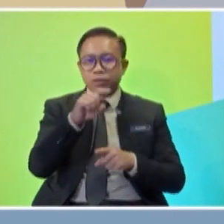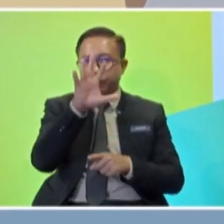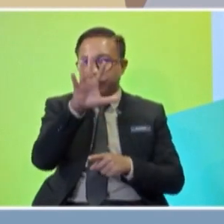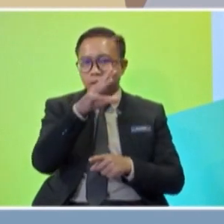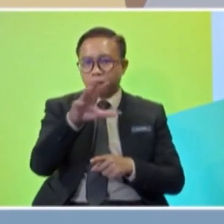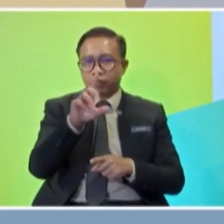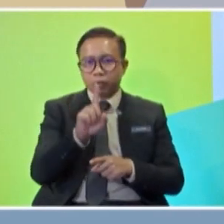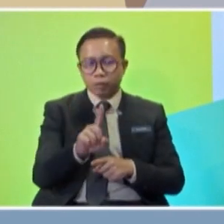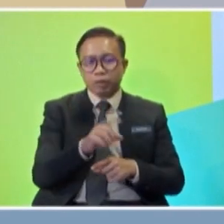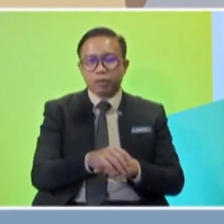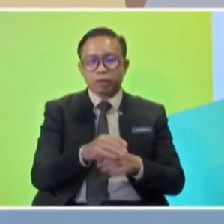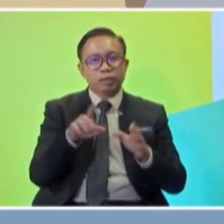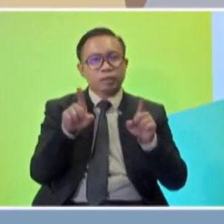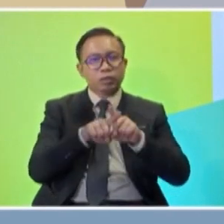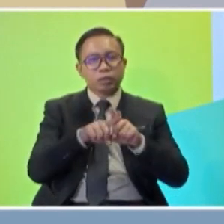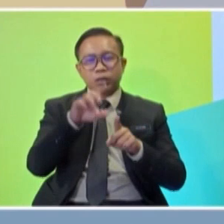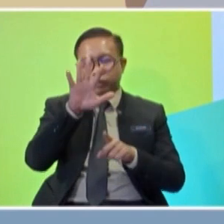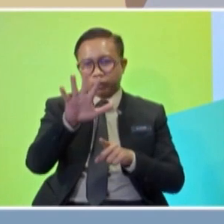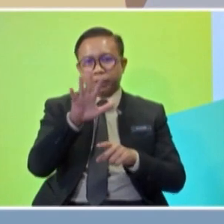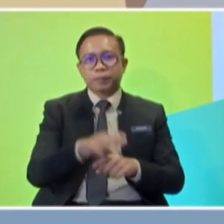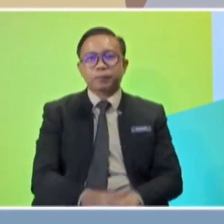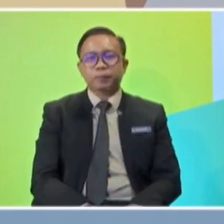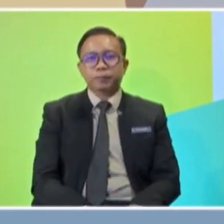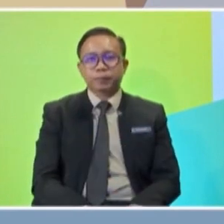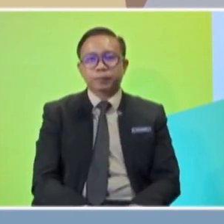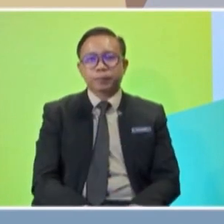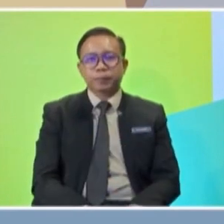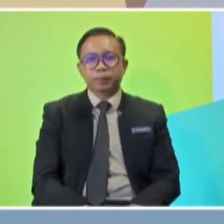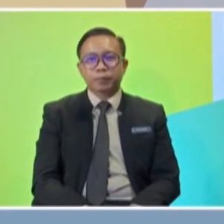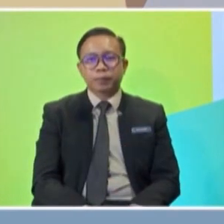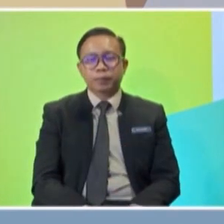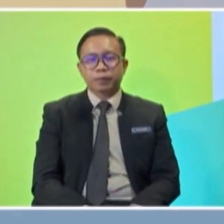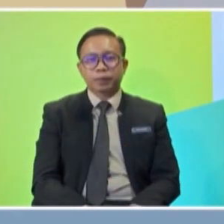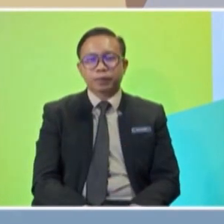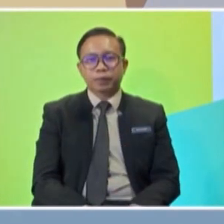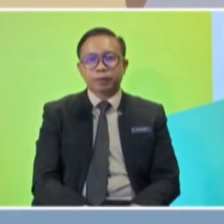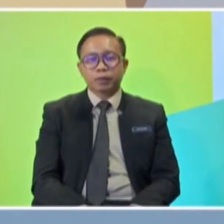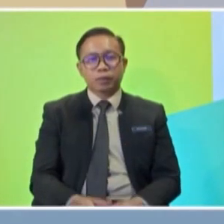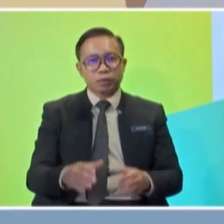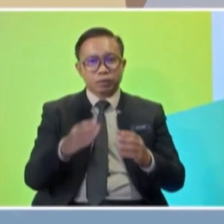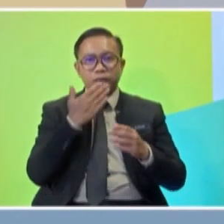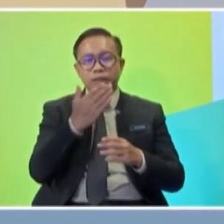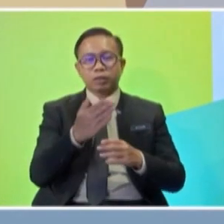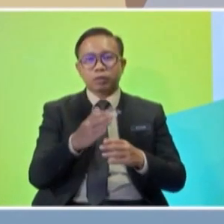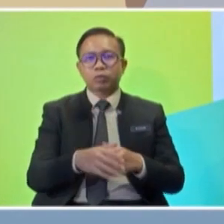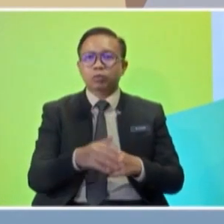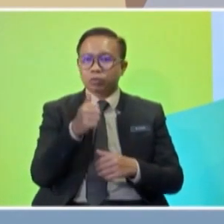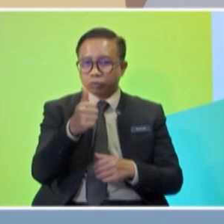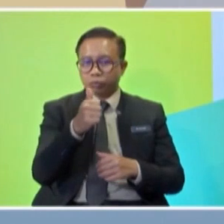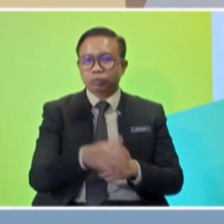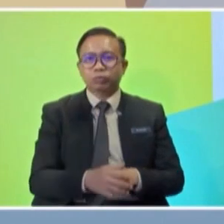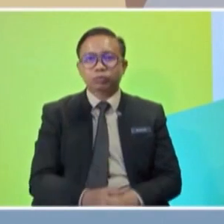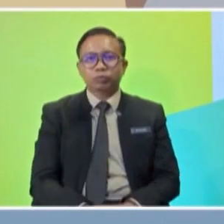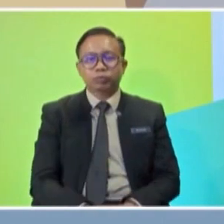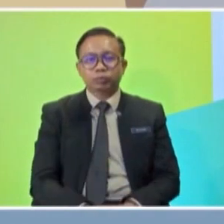over 1 equal to 5. Very good, Nurul. Thank you for the correct answer. Good job. So what shall we do,